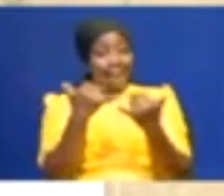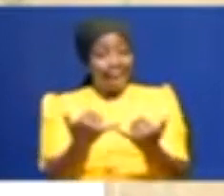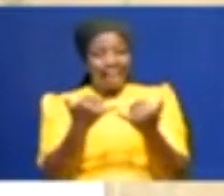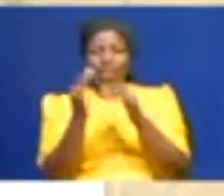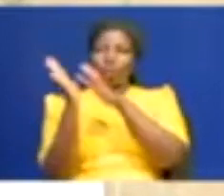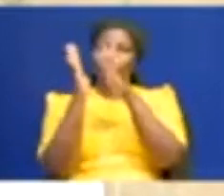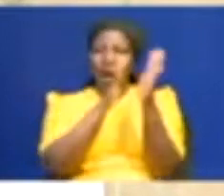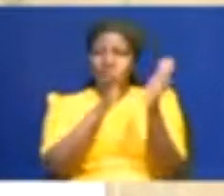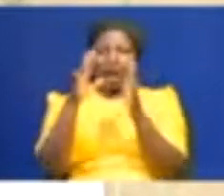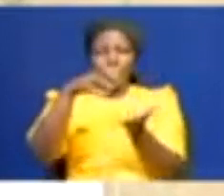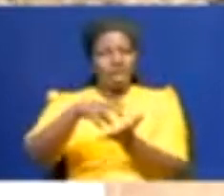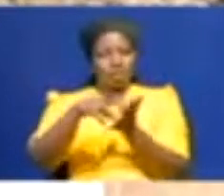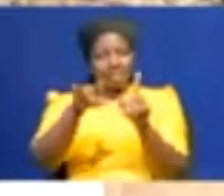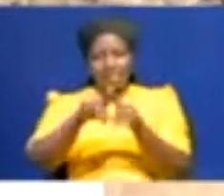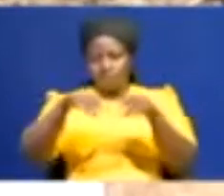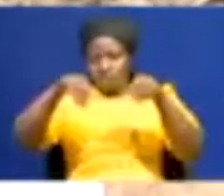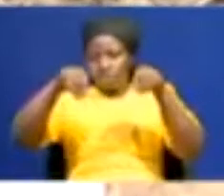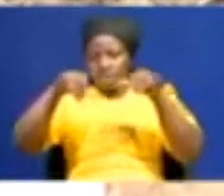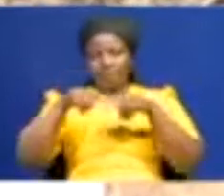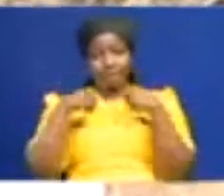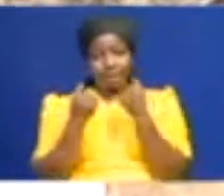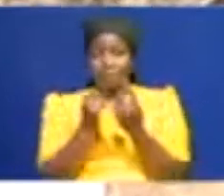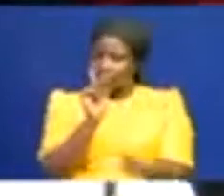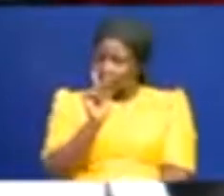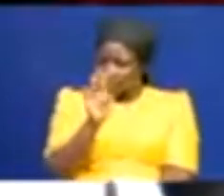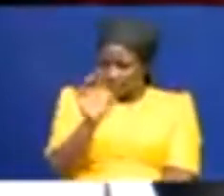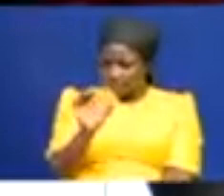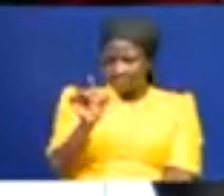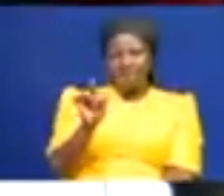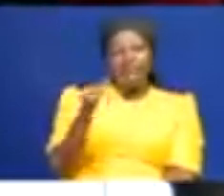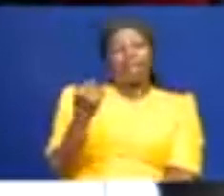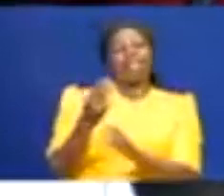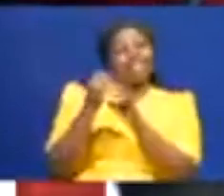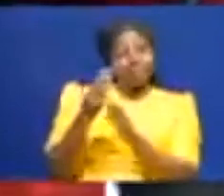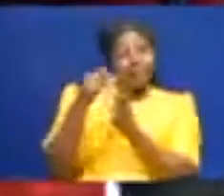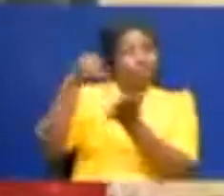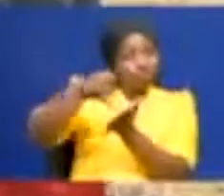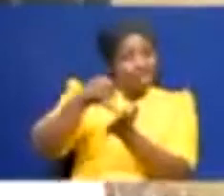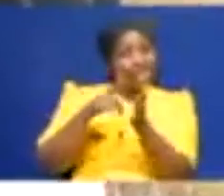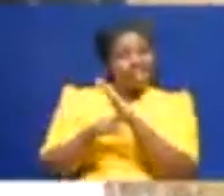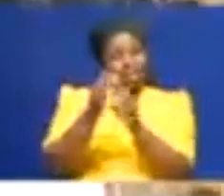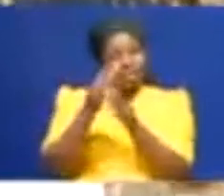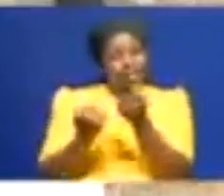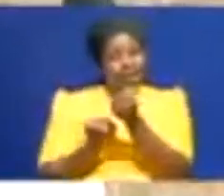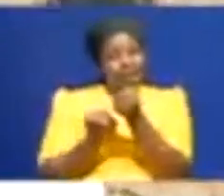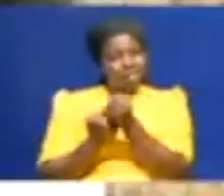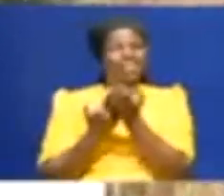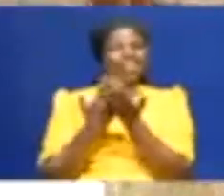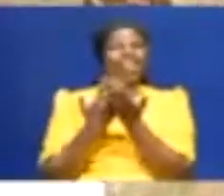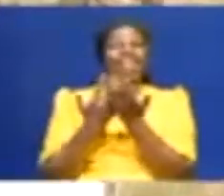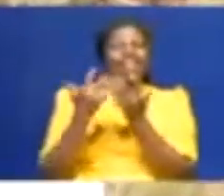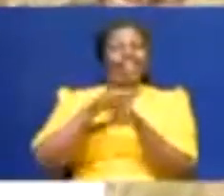conditions and the type of soils. Kenya Broadcasting Corporation is among the stakeholders supporting the government advance the national greening